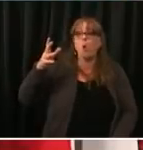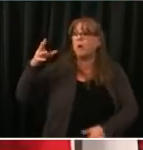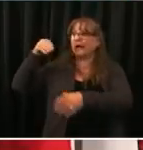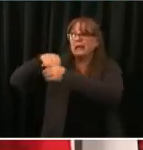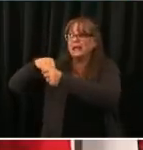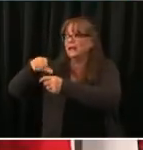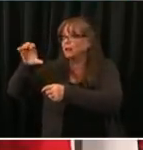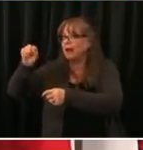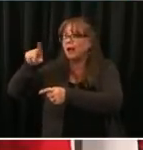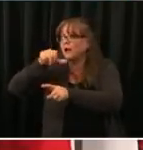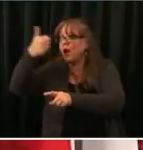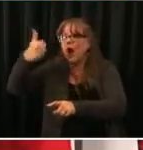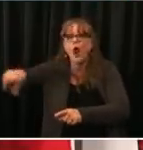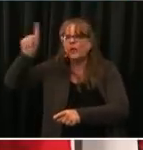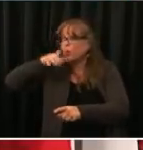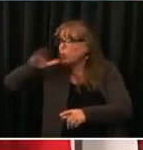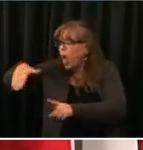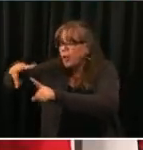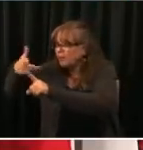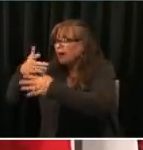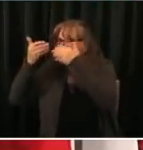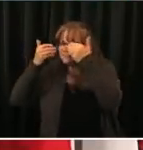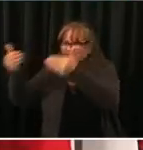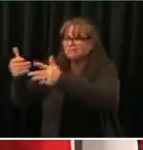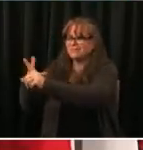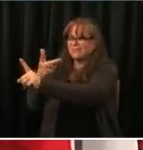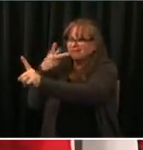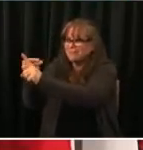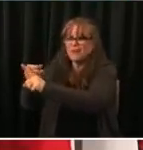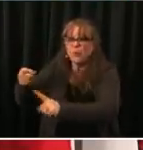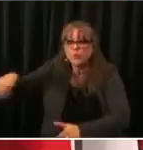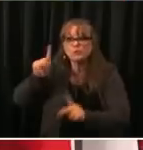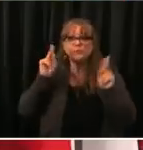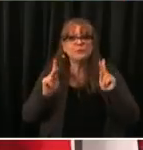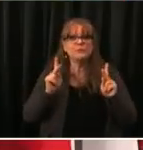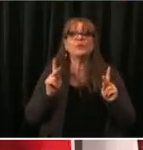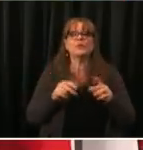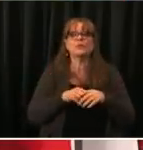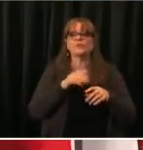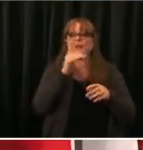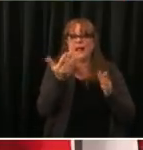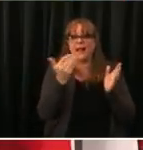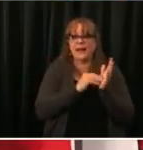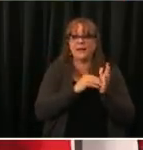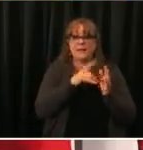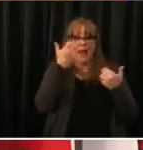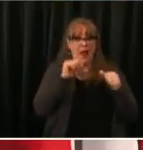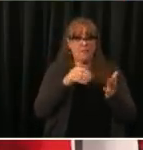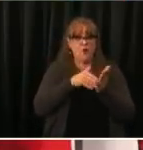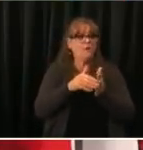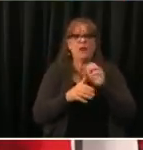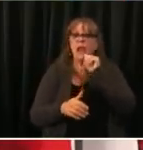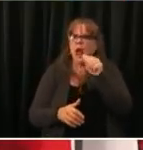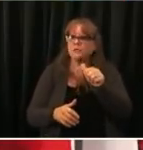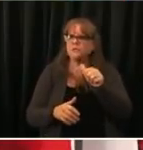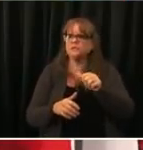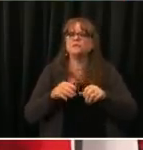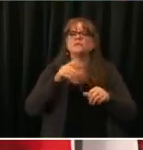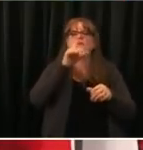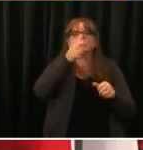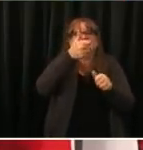And so every dose is used. That doesn't happen very much because the vials are 6 for Pfizer and 11 for